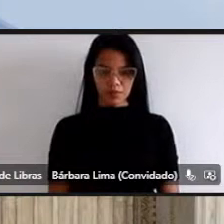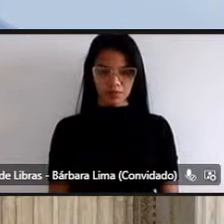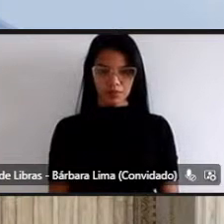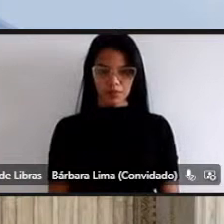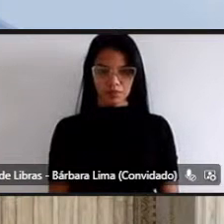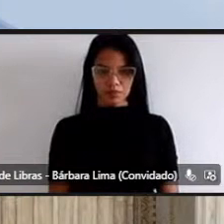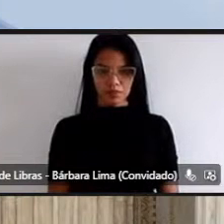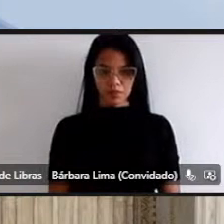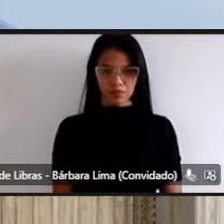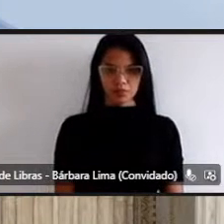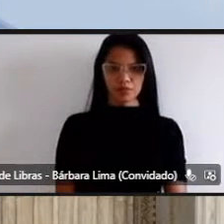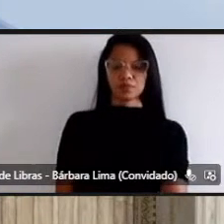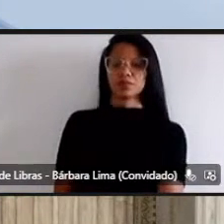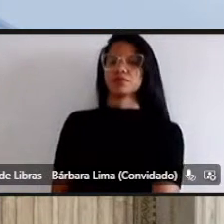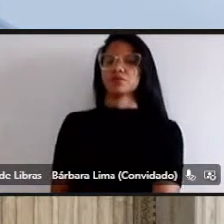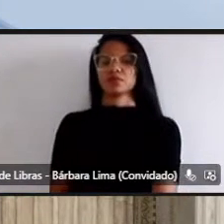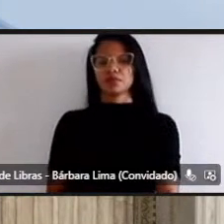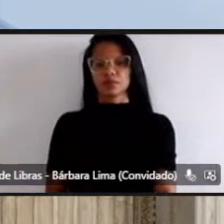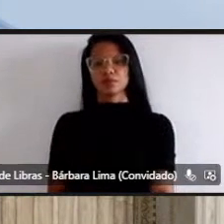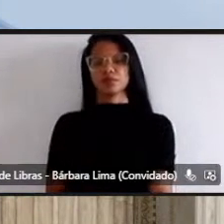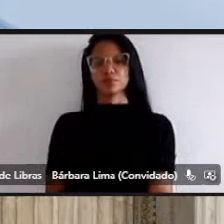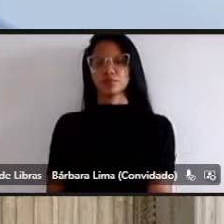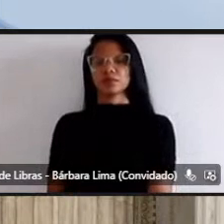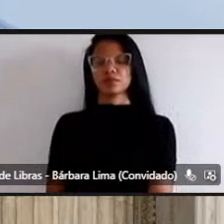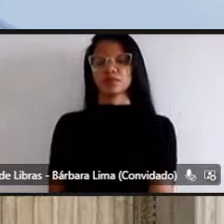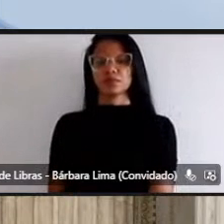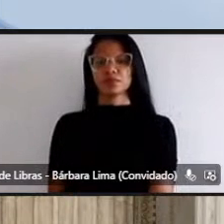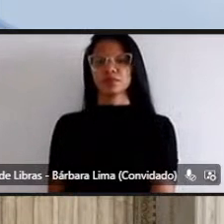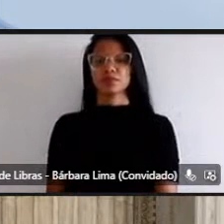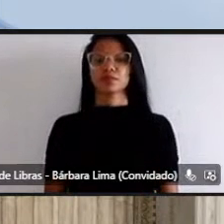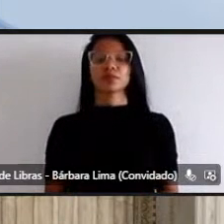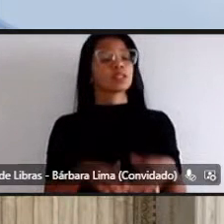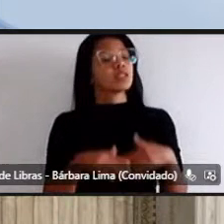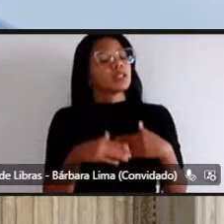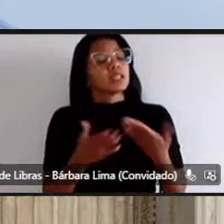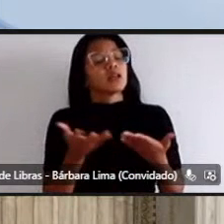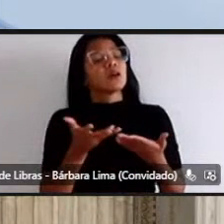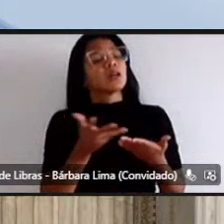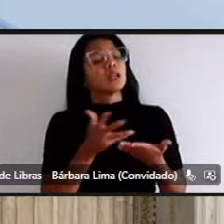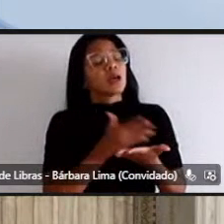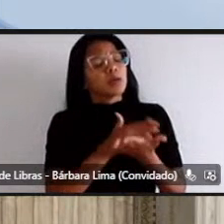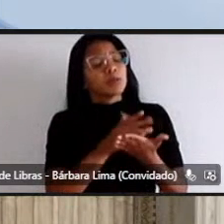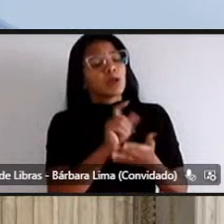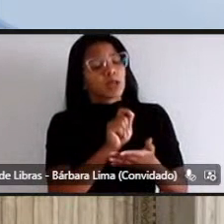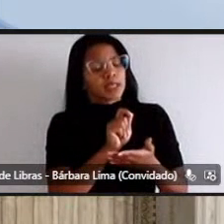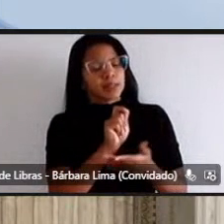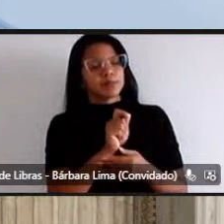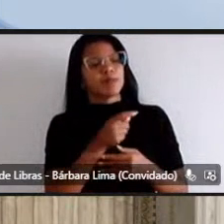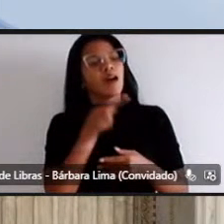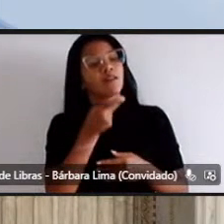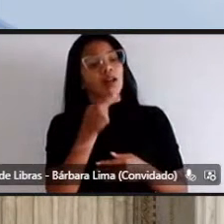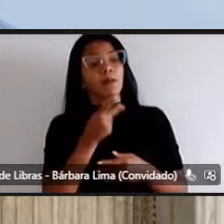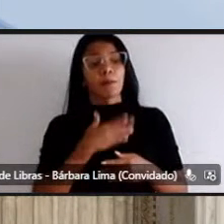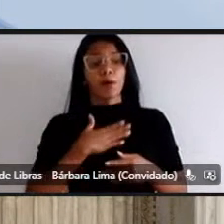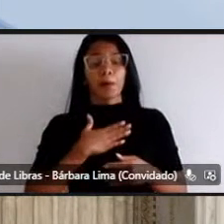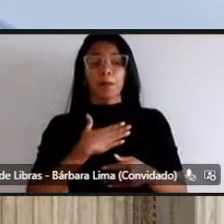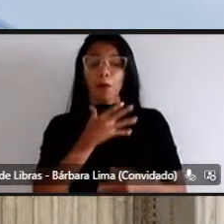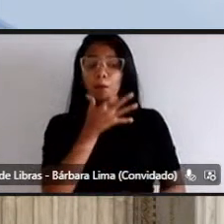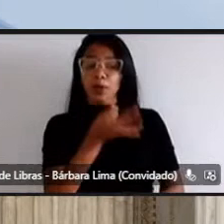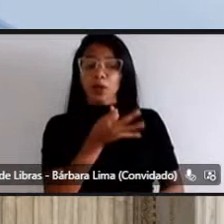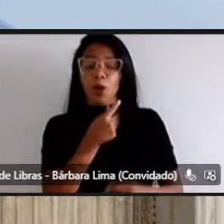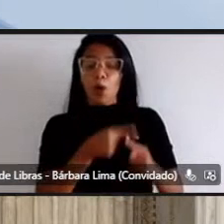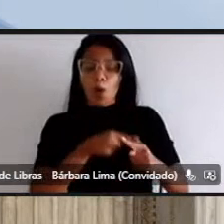of justice for ordinary people. Então, eu queria iniciar comentando com vocês que, na minha percepção, a justiça restaurativa